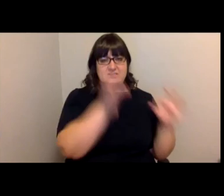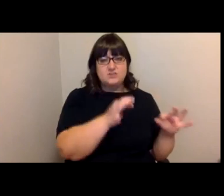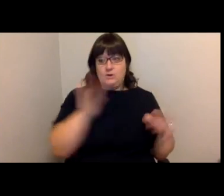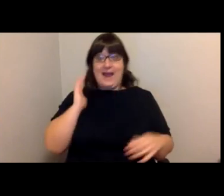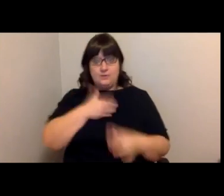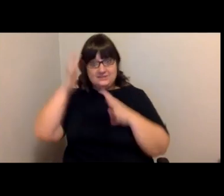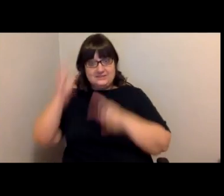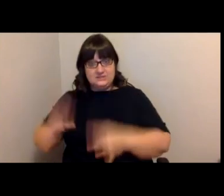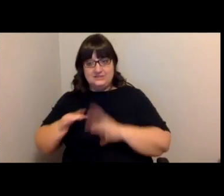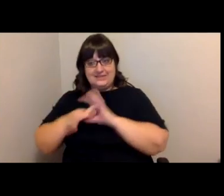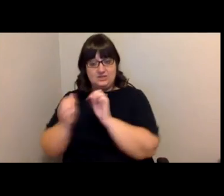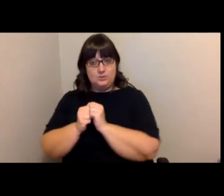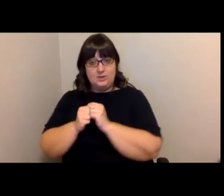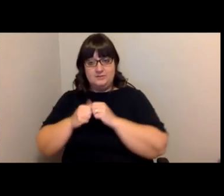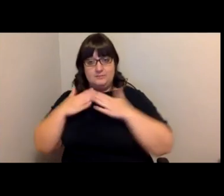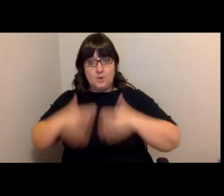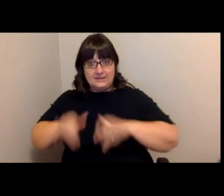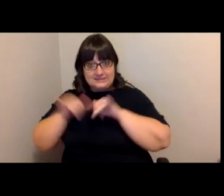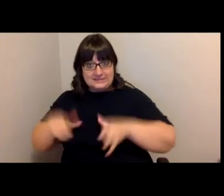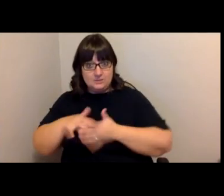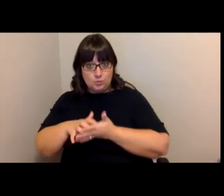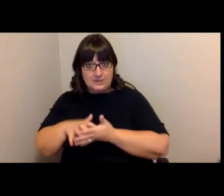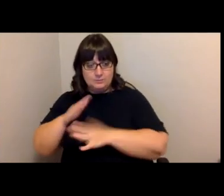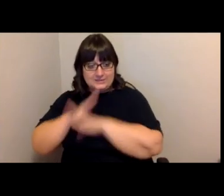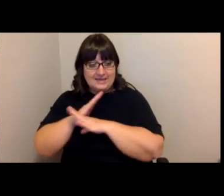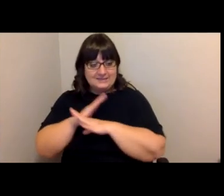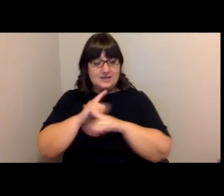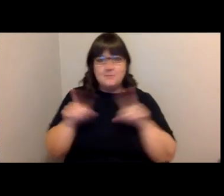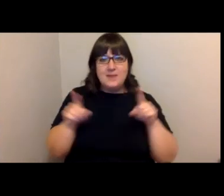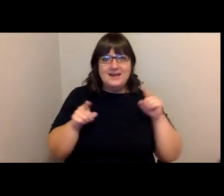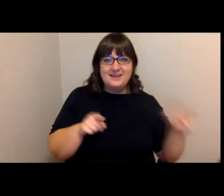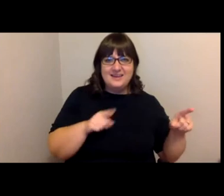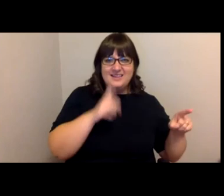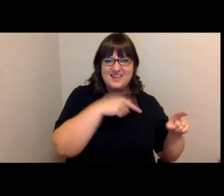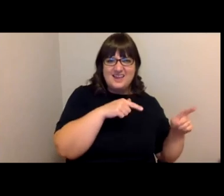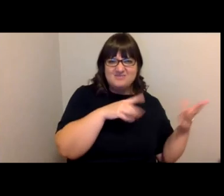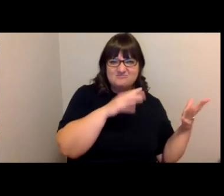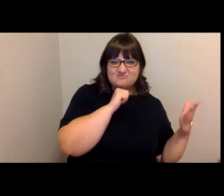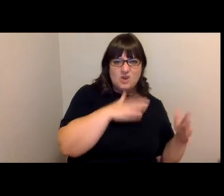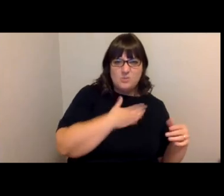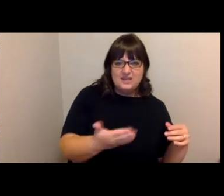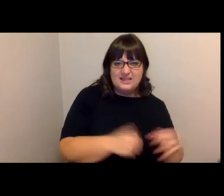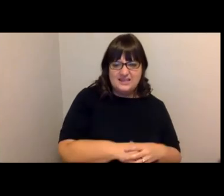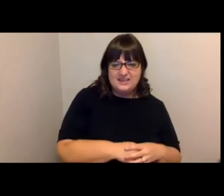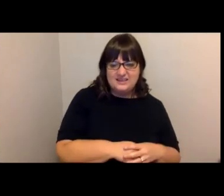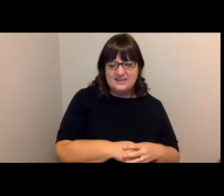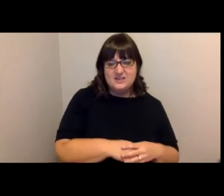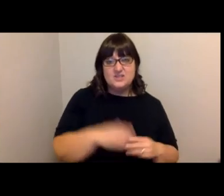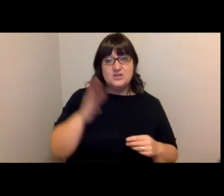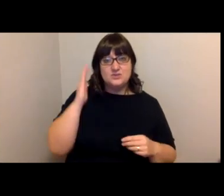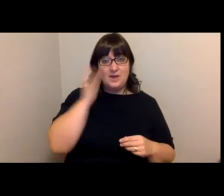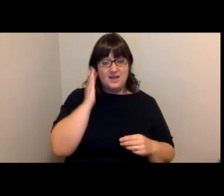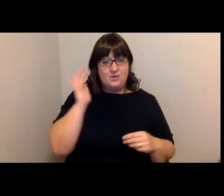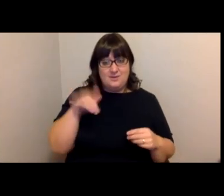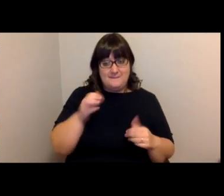and unsurvivable. Living every day with the above considerations is not unfamiliar to many disabled people. I know it is very familiar